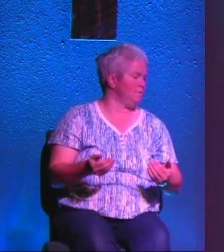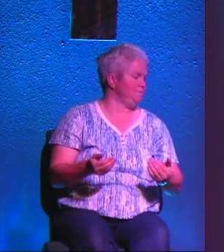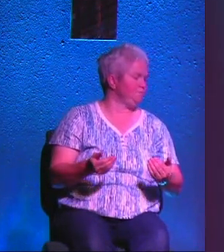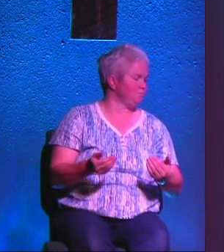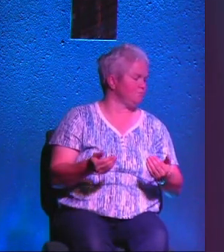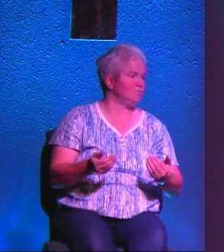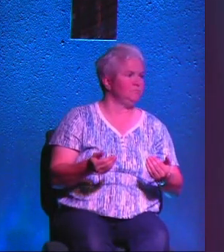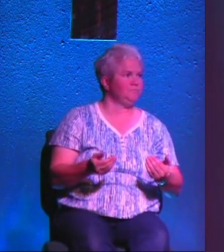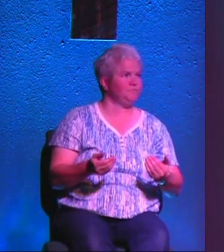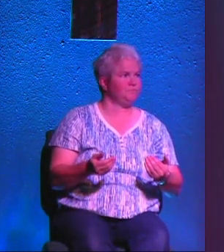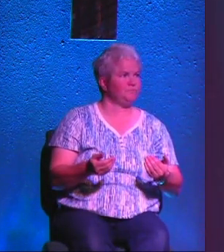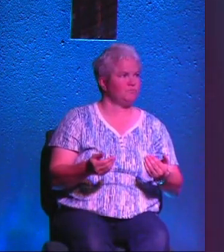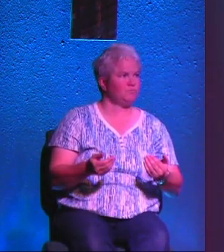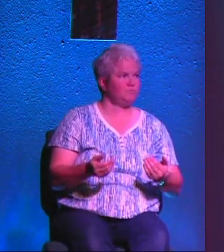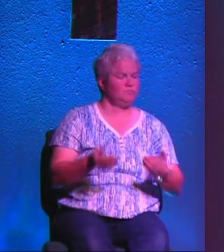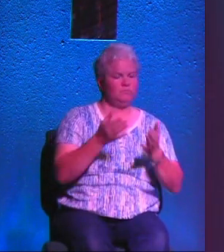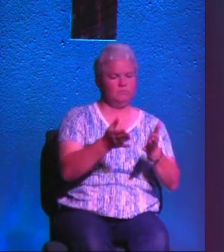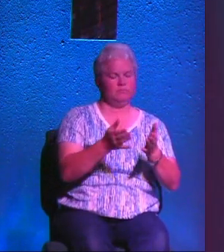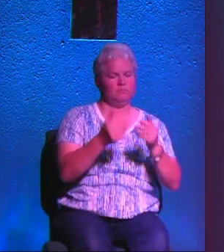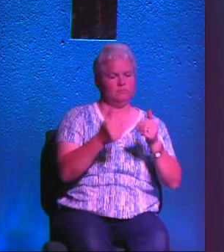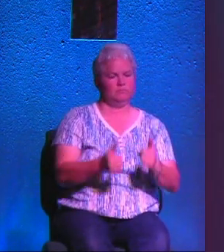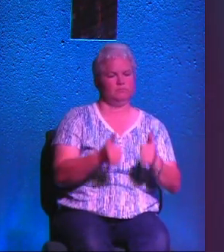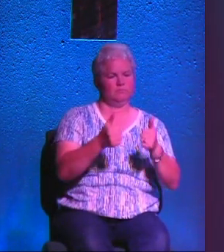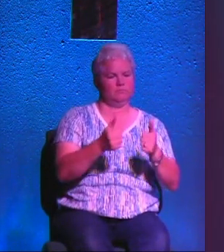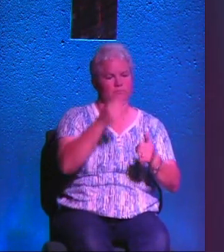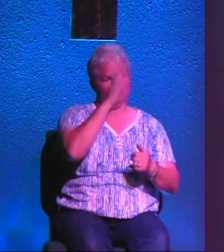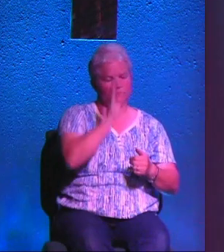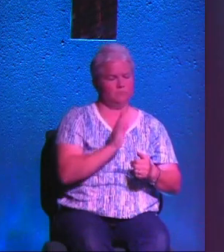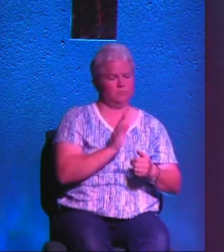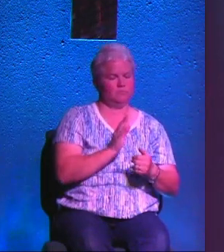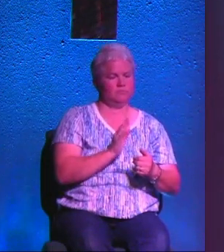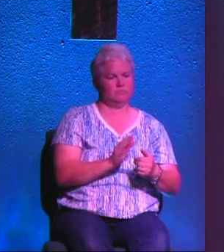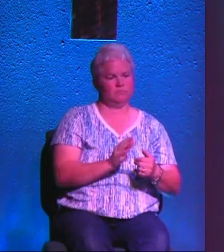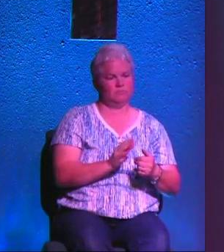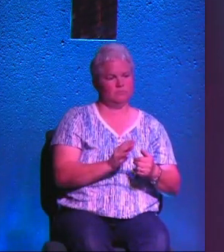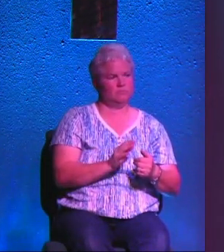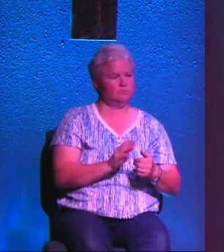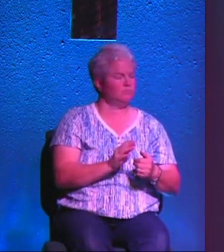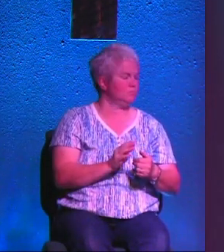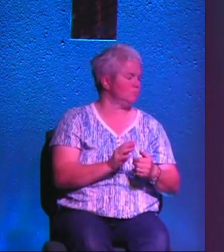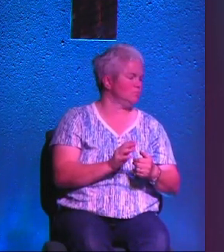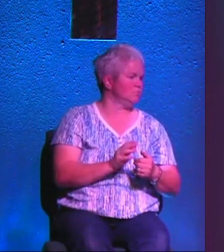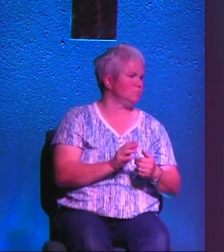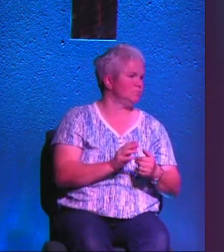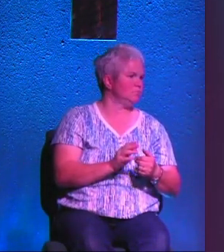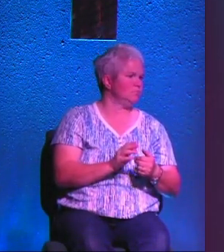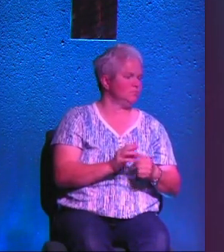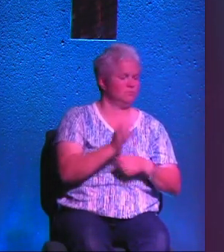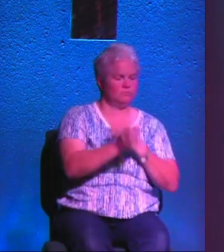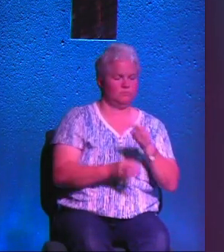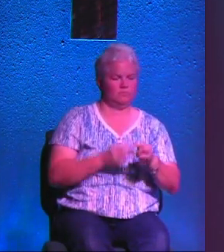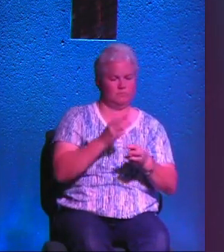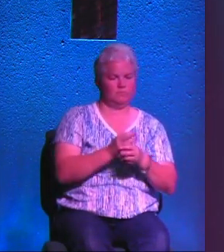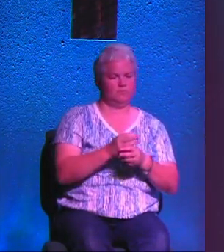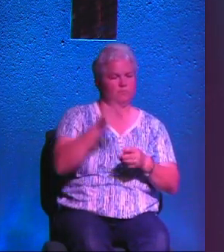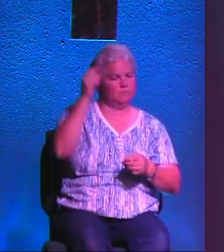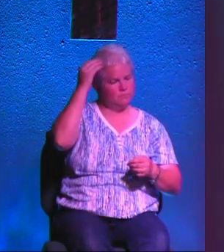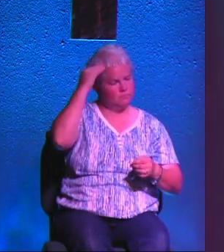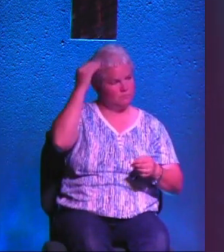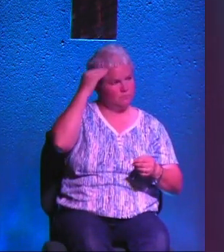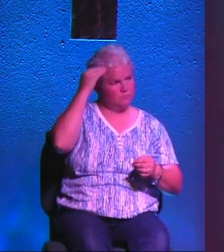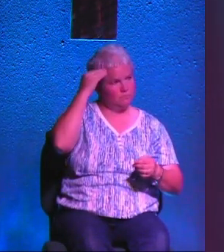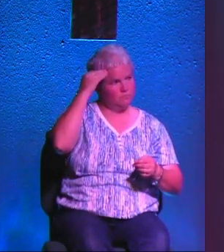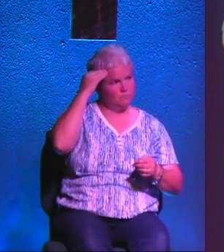relinquishing. It's just giving your life to God. And you know what happens when we do that? See, our worldly mindset says if